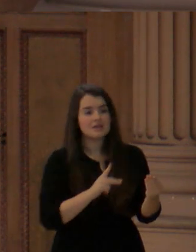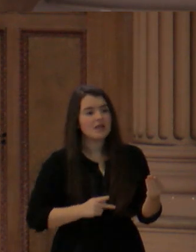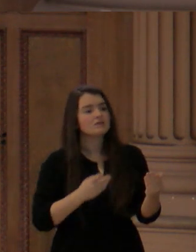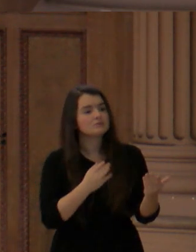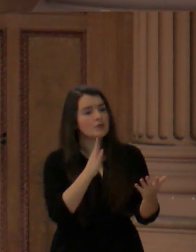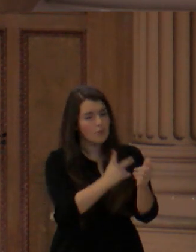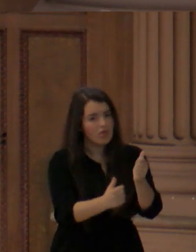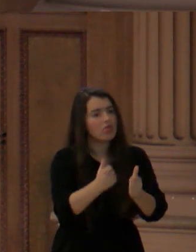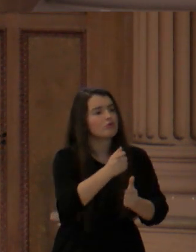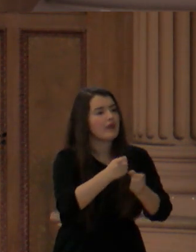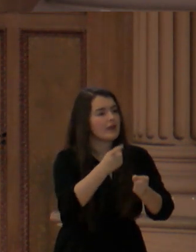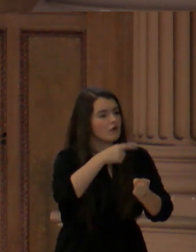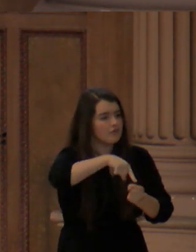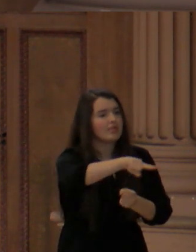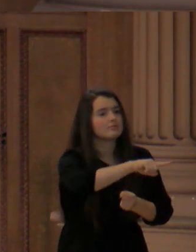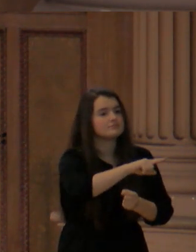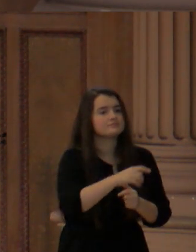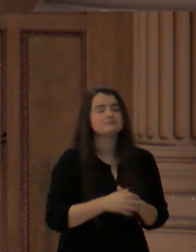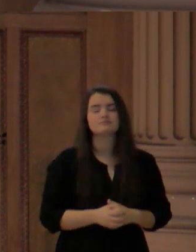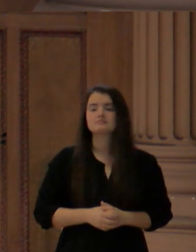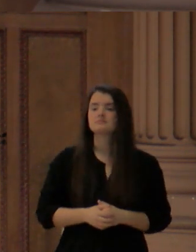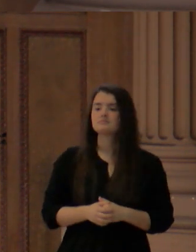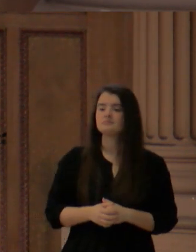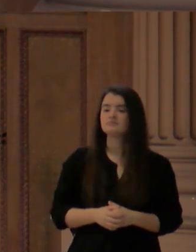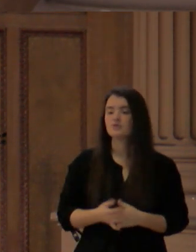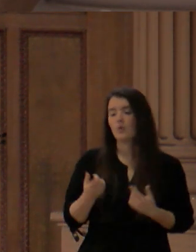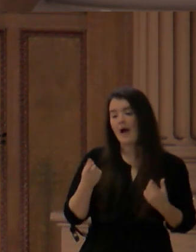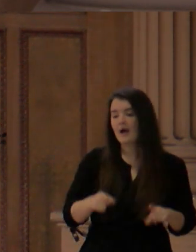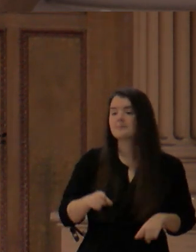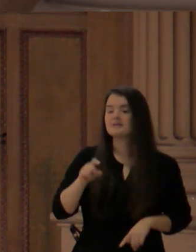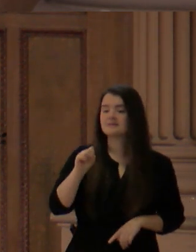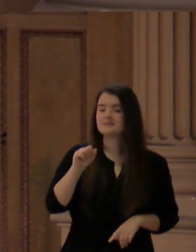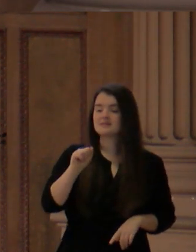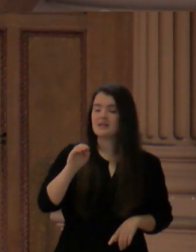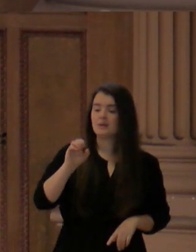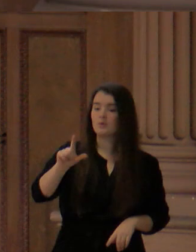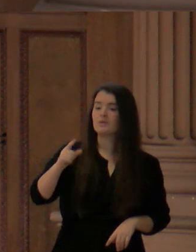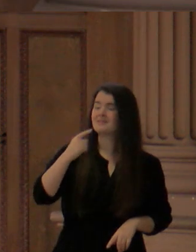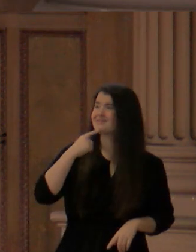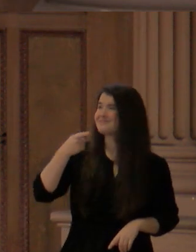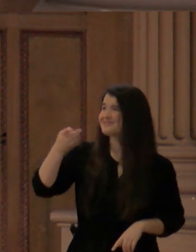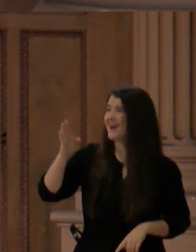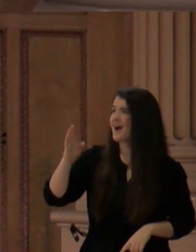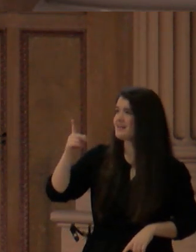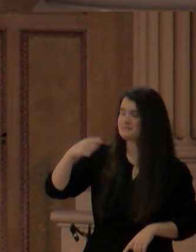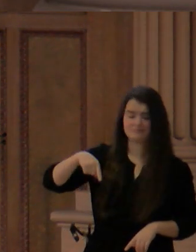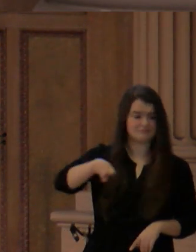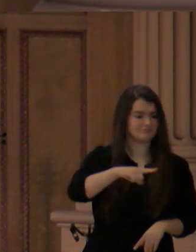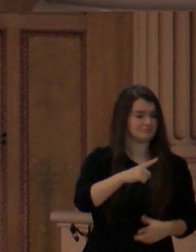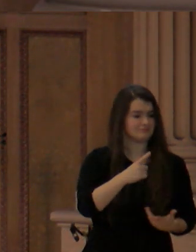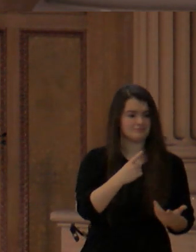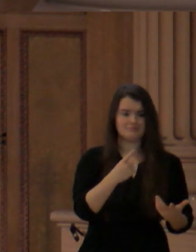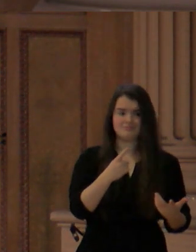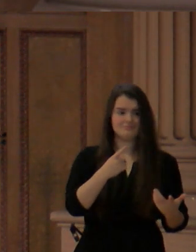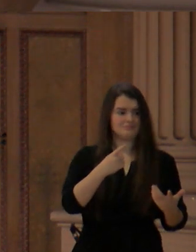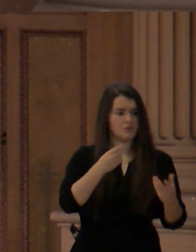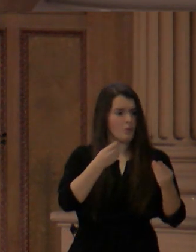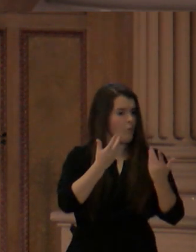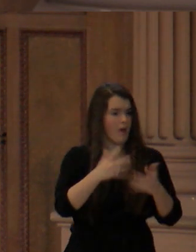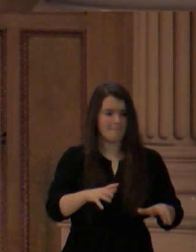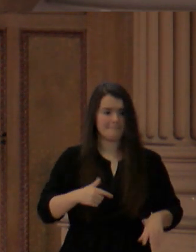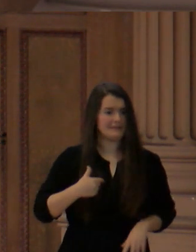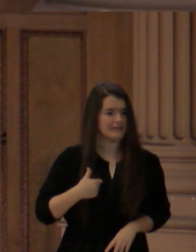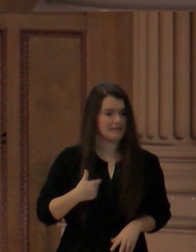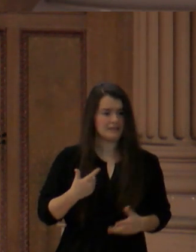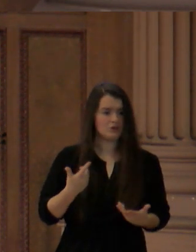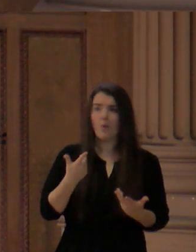So God says to Samuel, yeah, they're rejecting my reign over them, but give them what they want. Give them the king, but then warn them what a king will be like. So